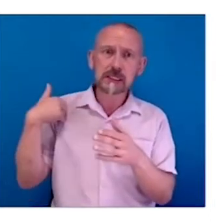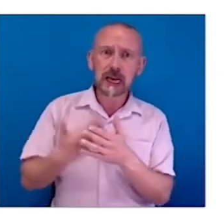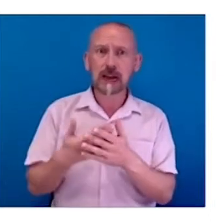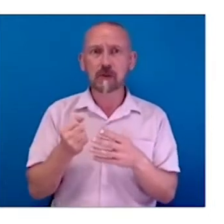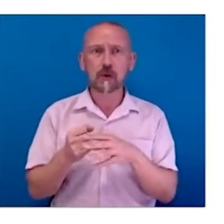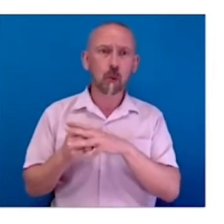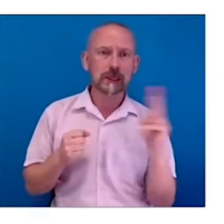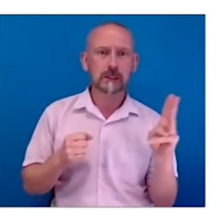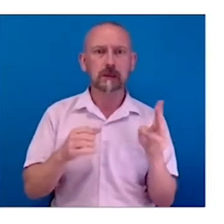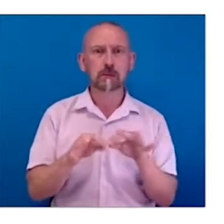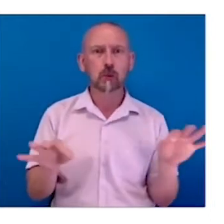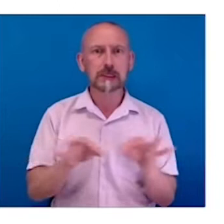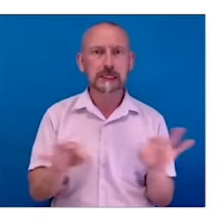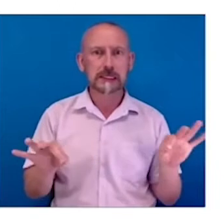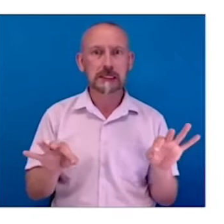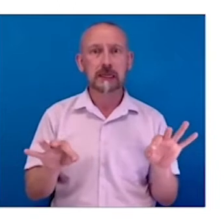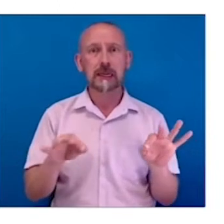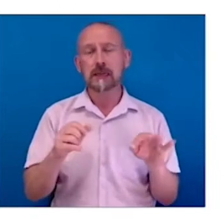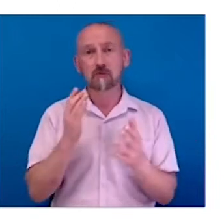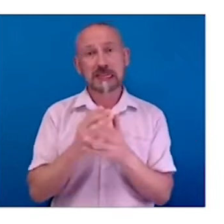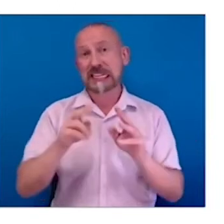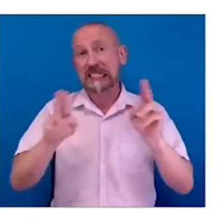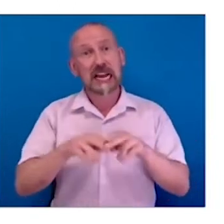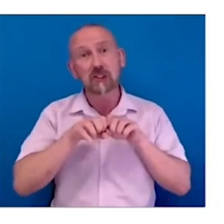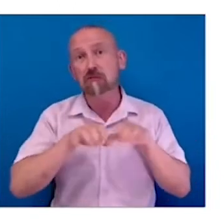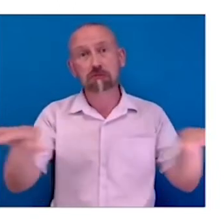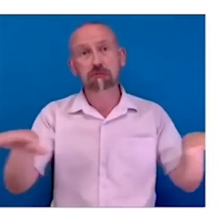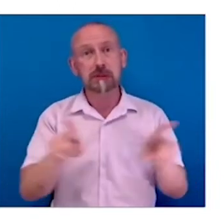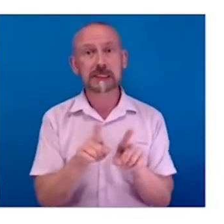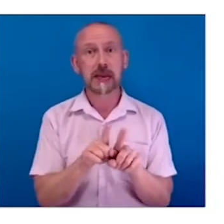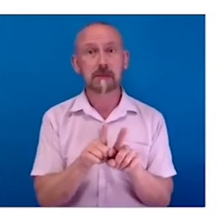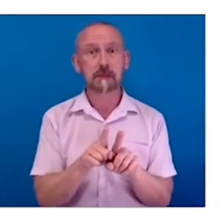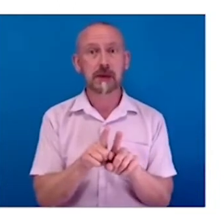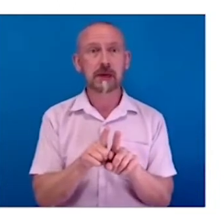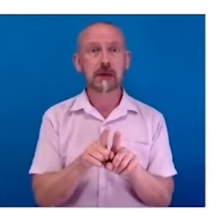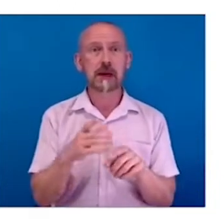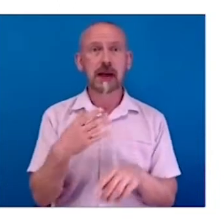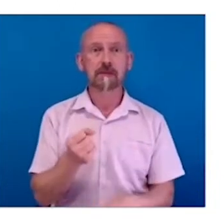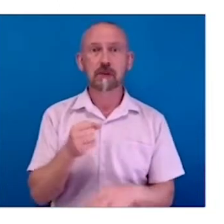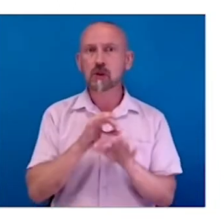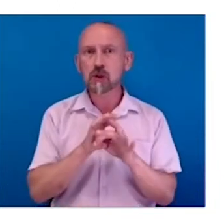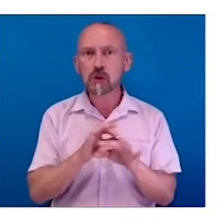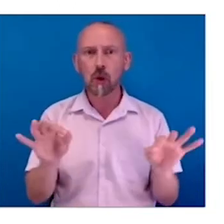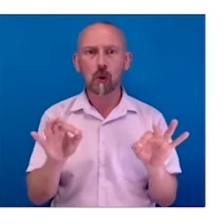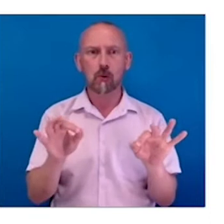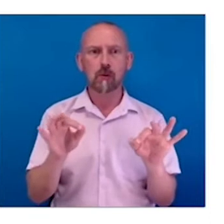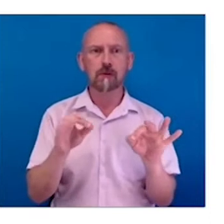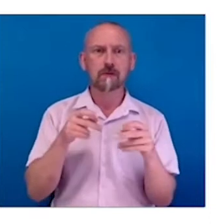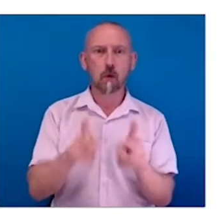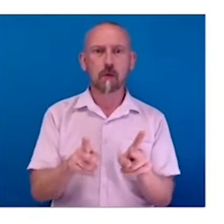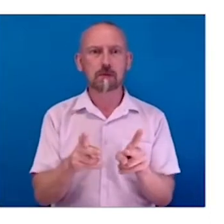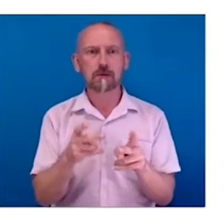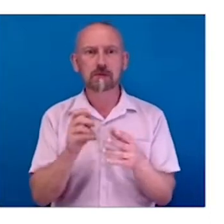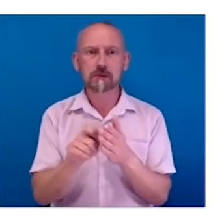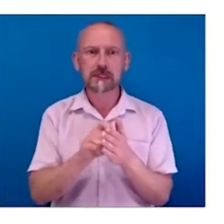find in other forms of written literature. Accessible music has a corresponding international